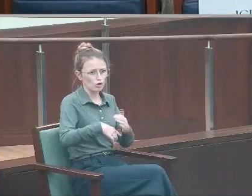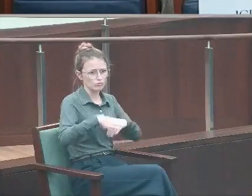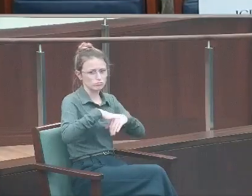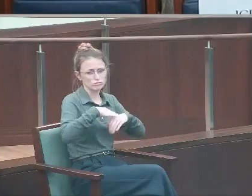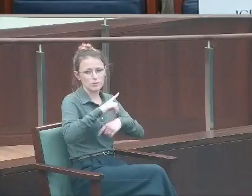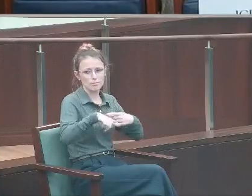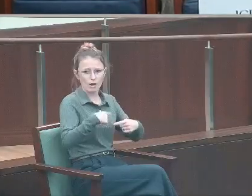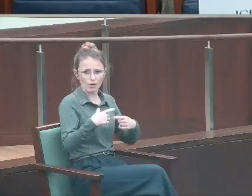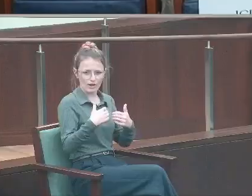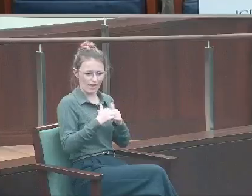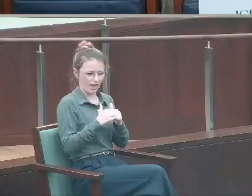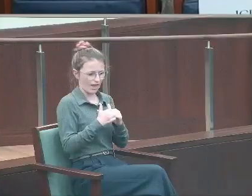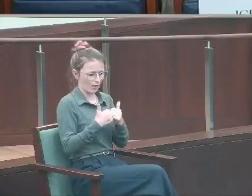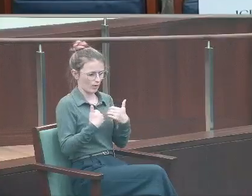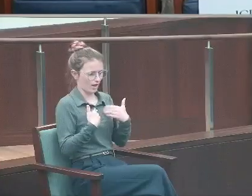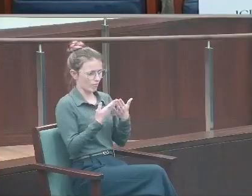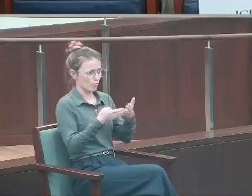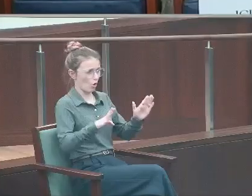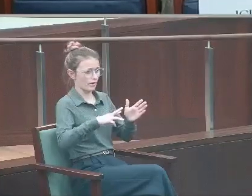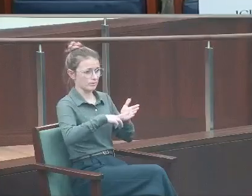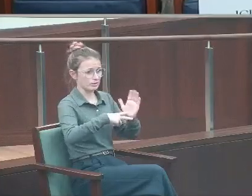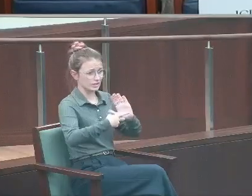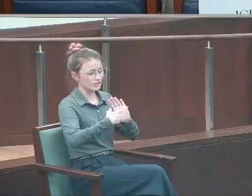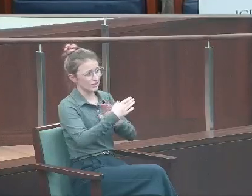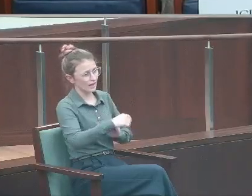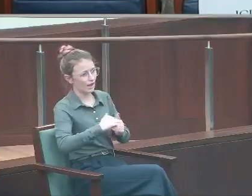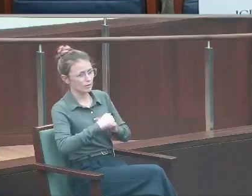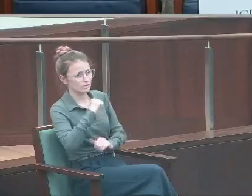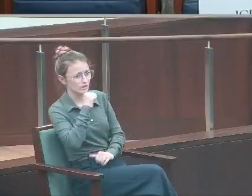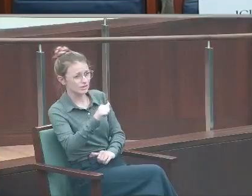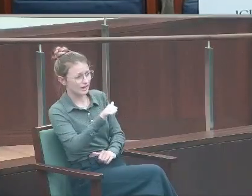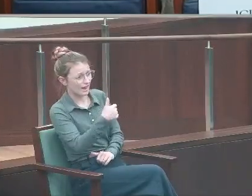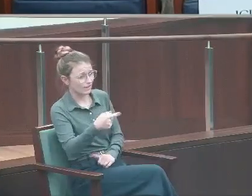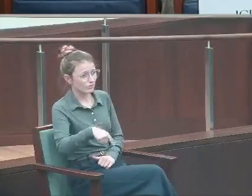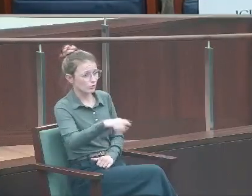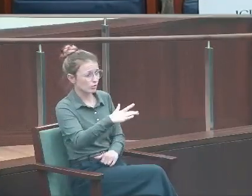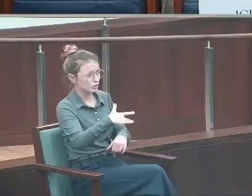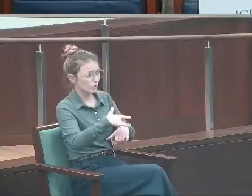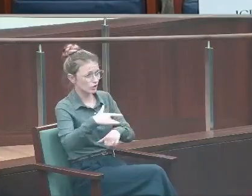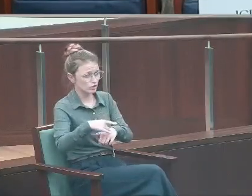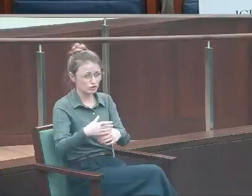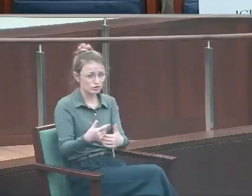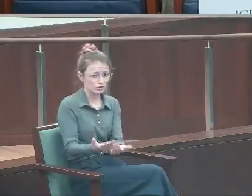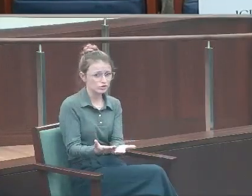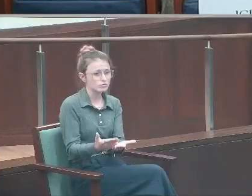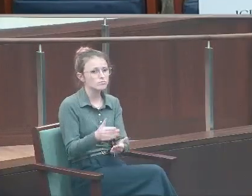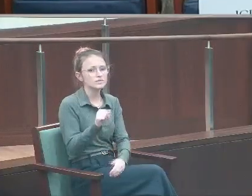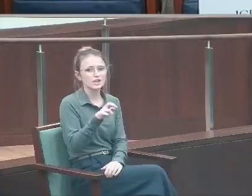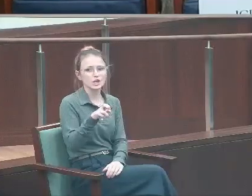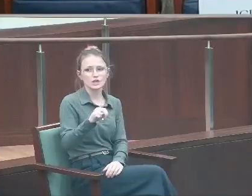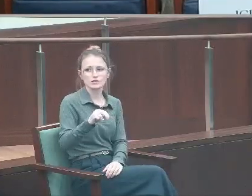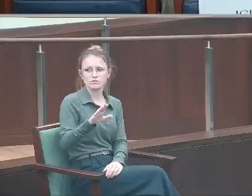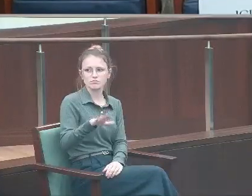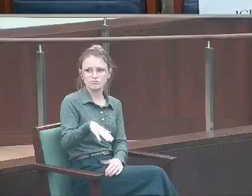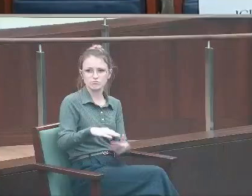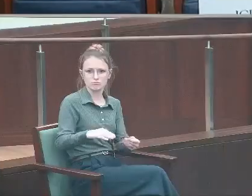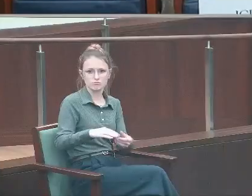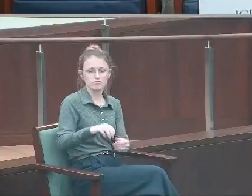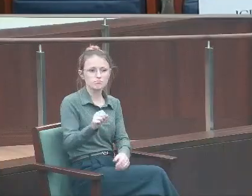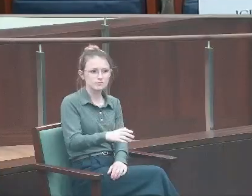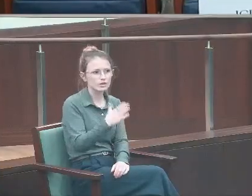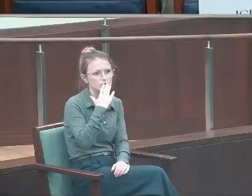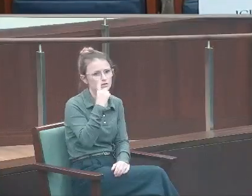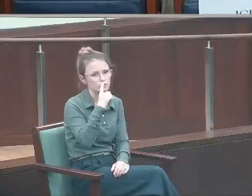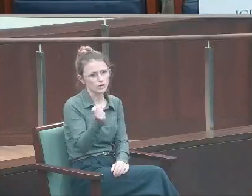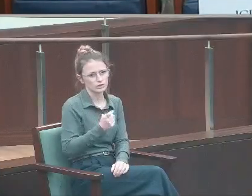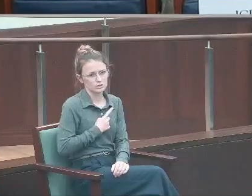or how it does. So any way you want to enhance that for both of you, questions for both of you. Yeah, thanks for that question. So